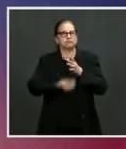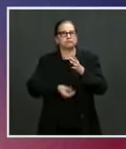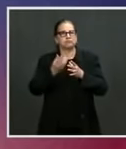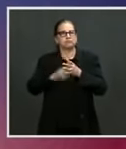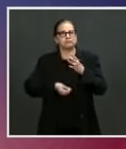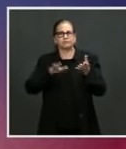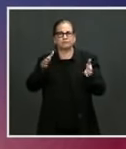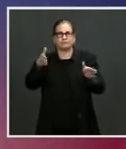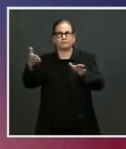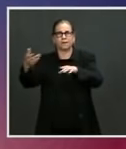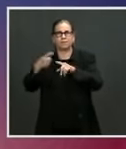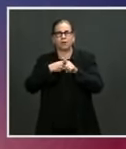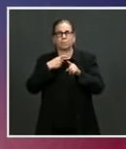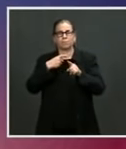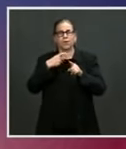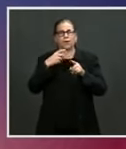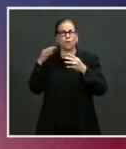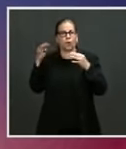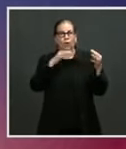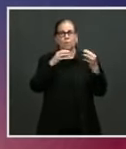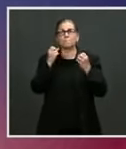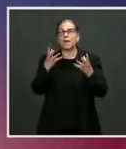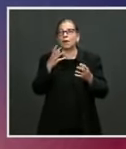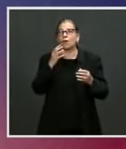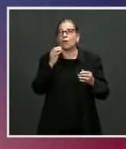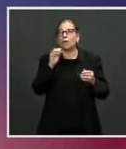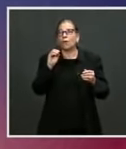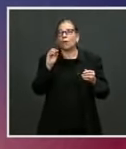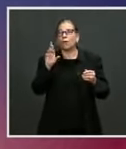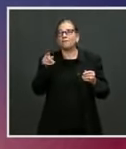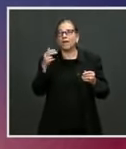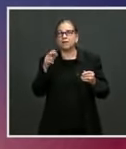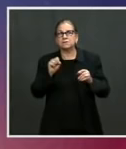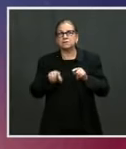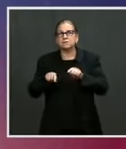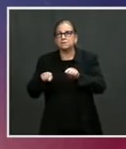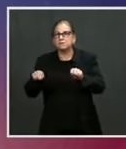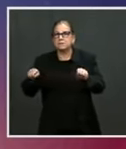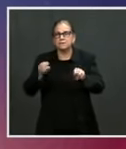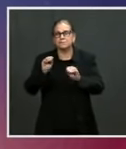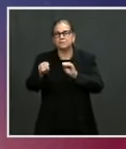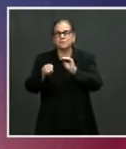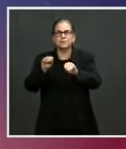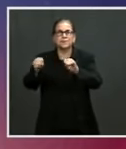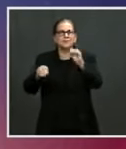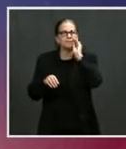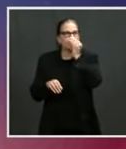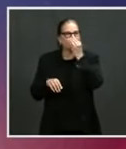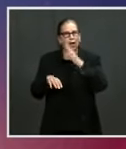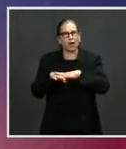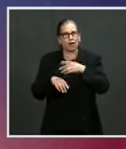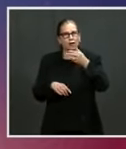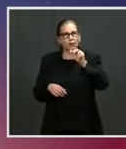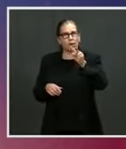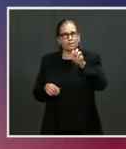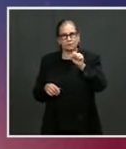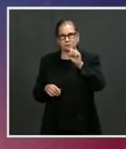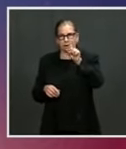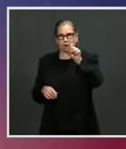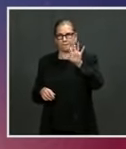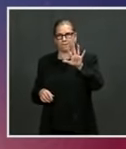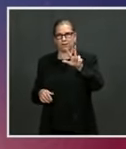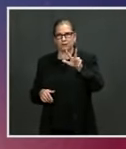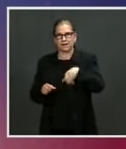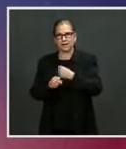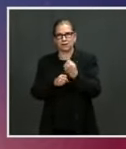of our soldiers. Since that day, 153 years ago, on this day in May, we